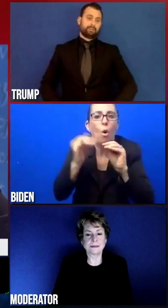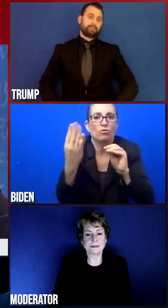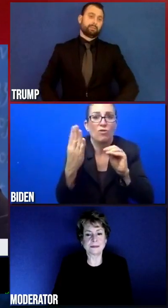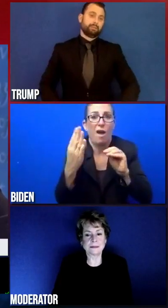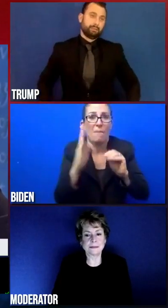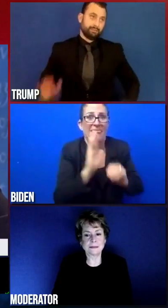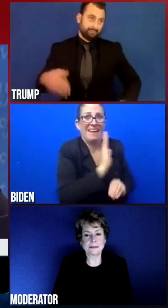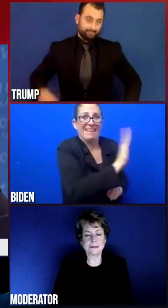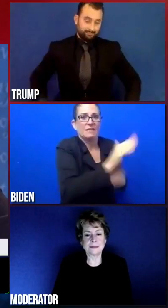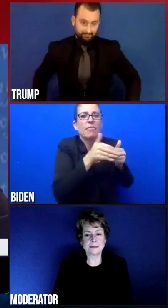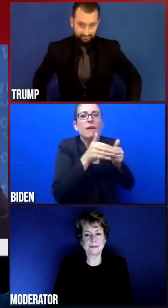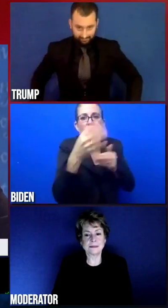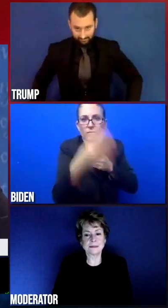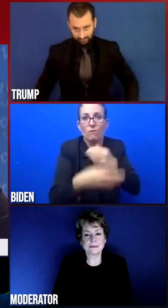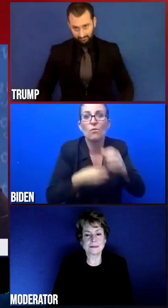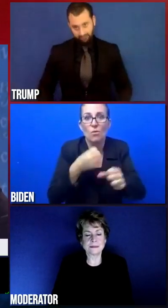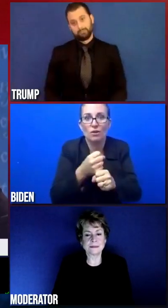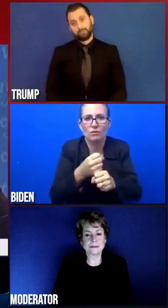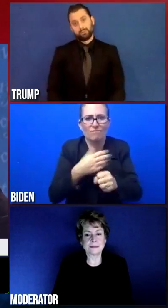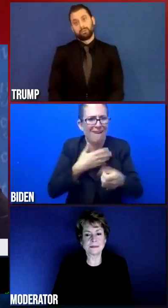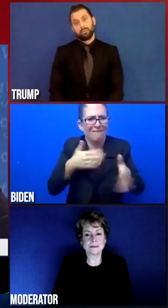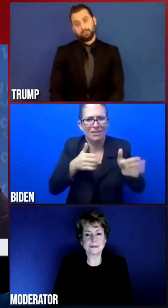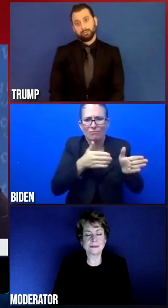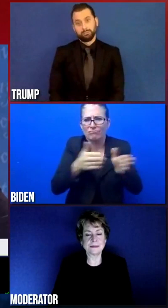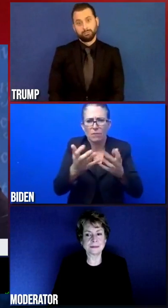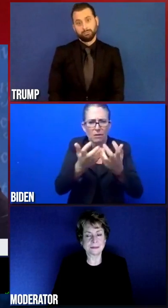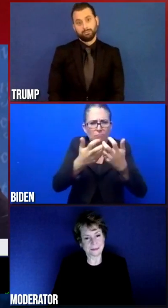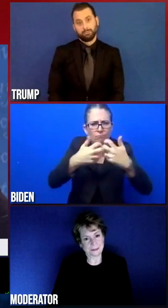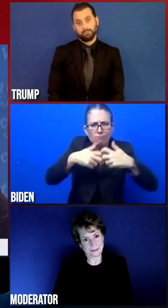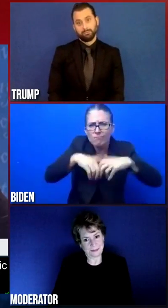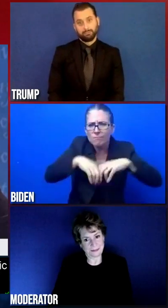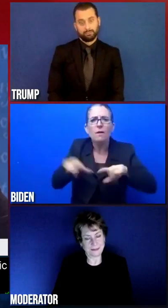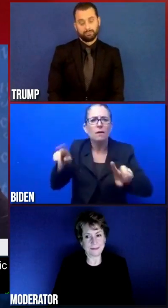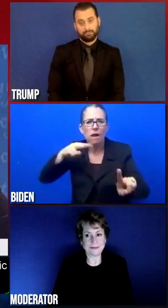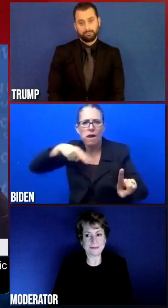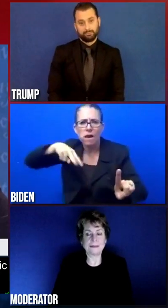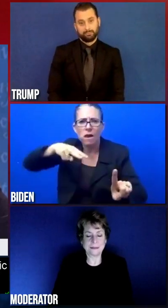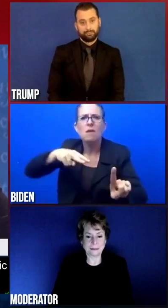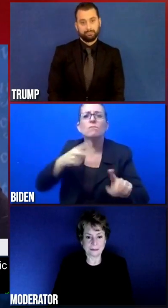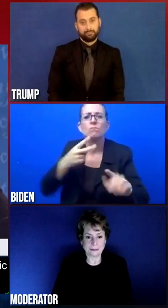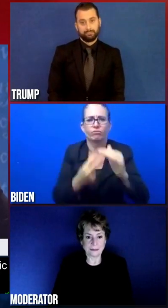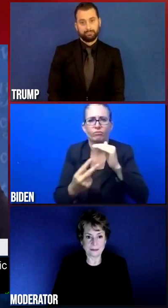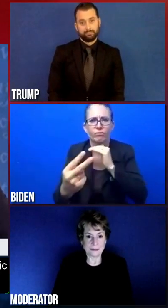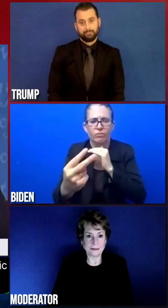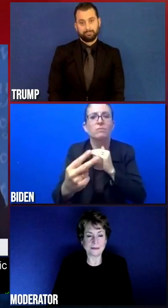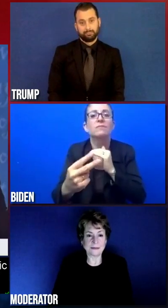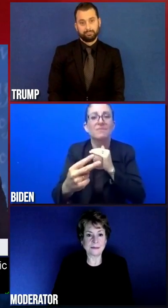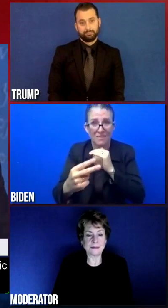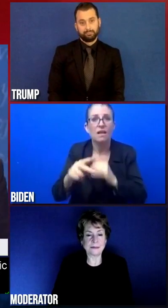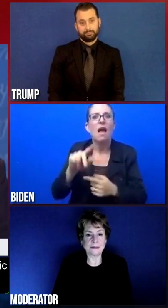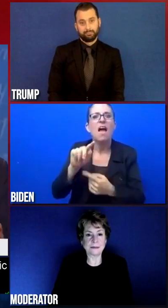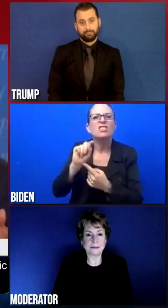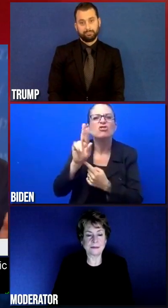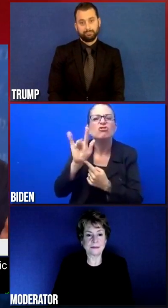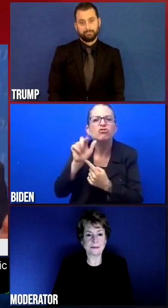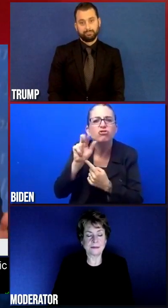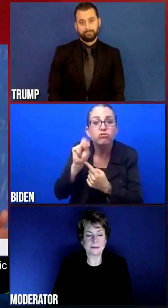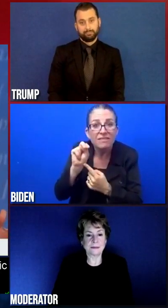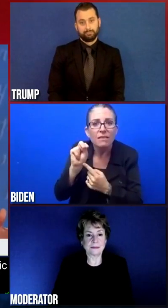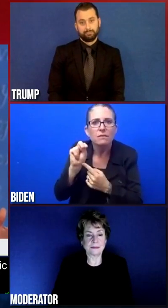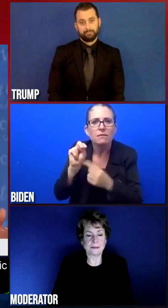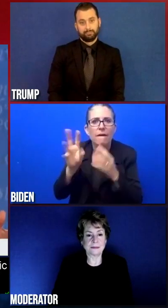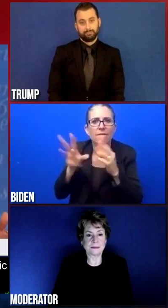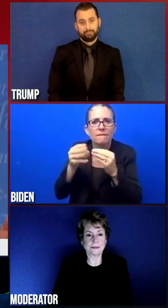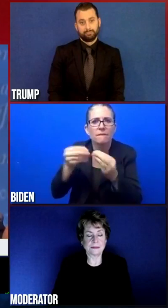additional $1 trillion in economic growth because it would be about buying American. That we're going to make this federal government